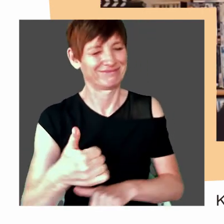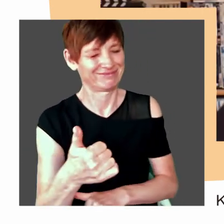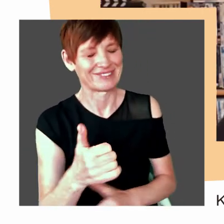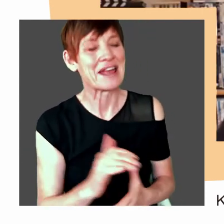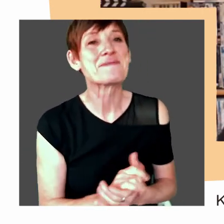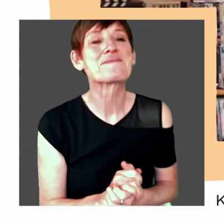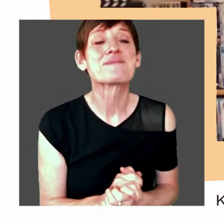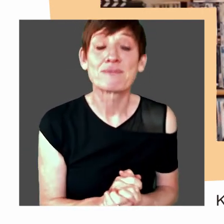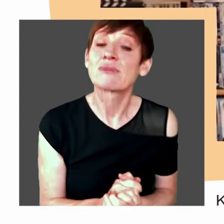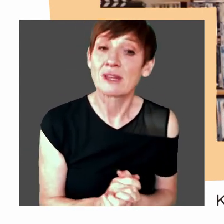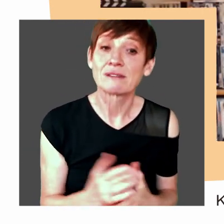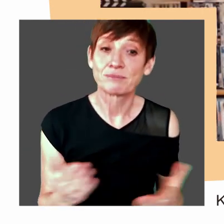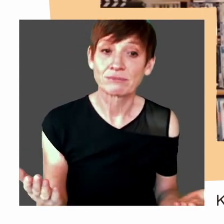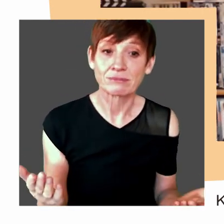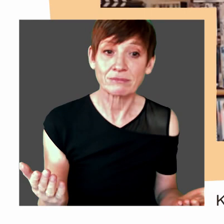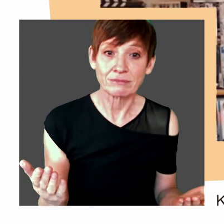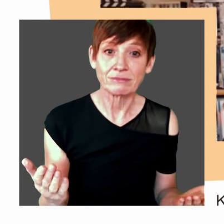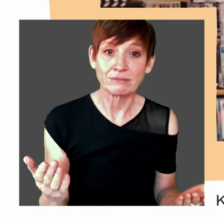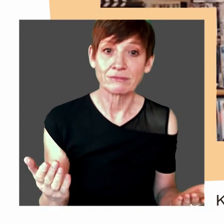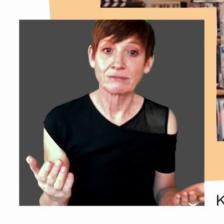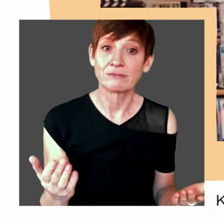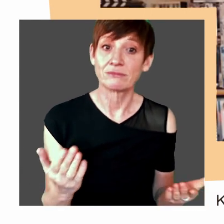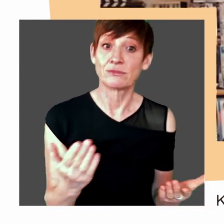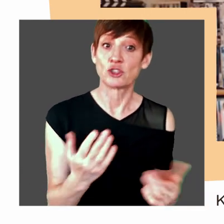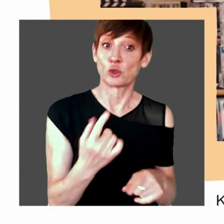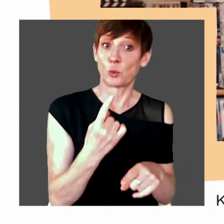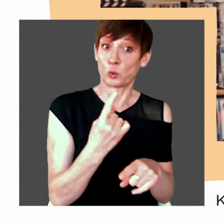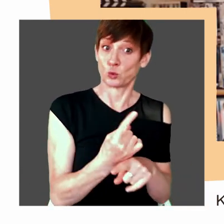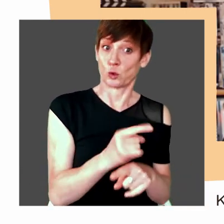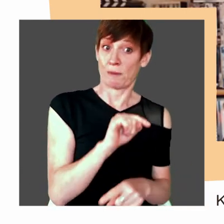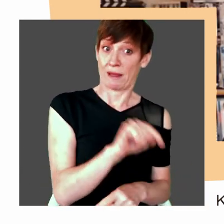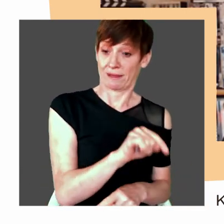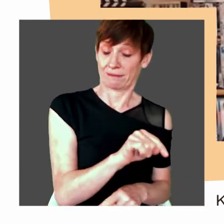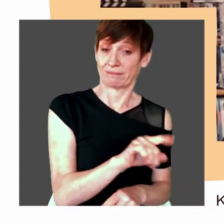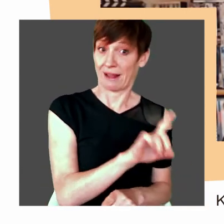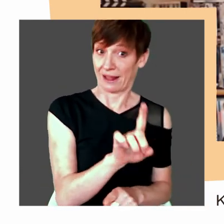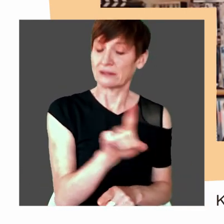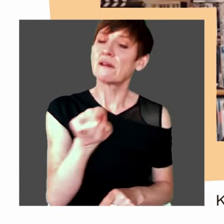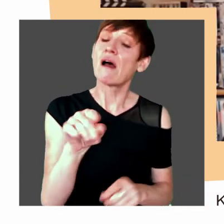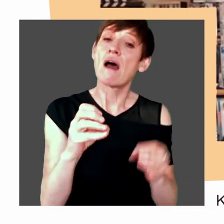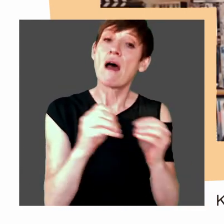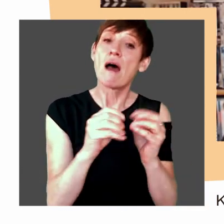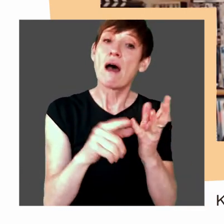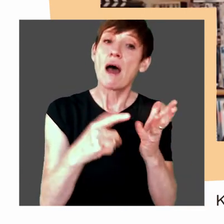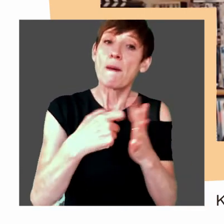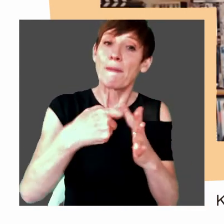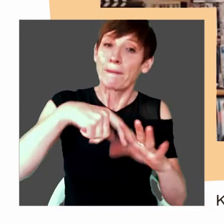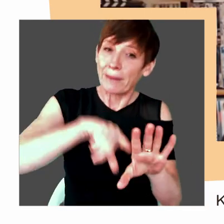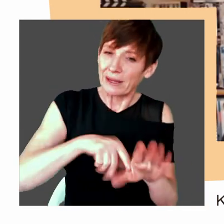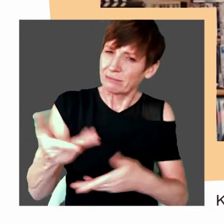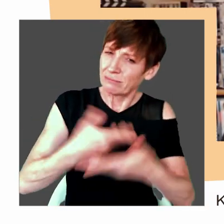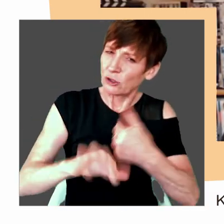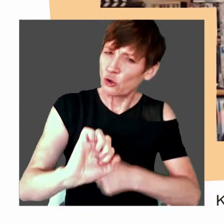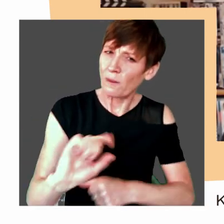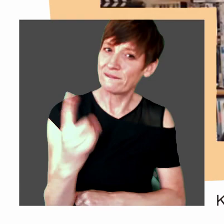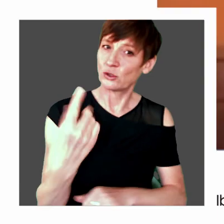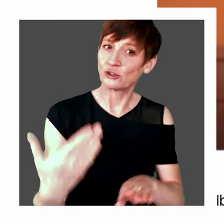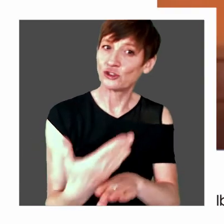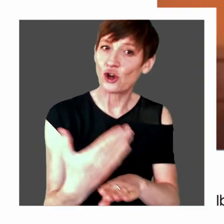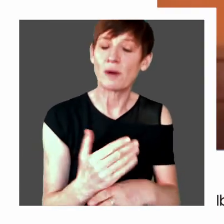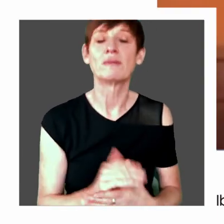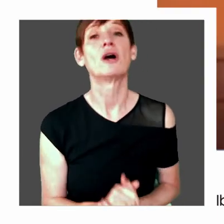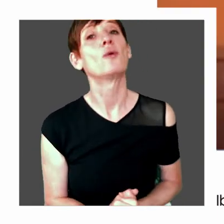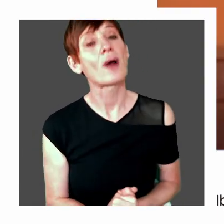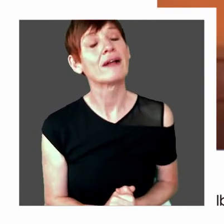fine. Yeah, they're both things that we're going to come back to later. Bucky, coming on to you, can you tell us about your first job? Yeah,